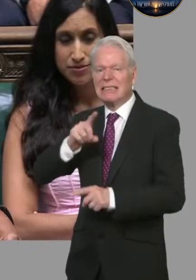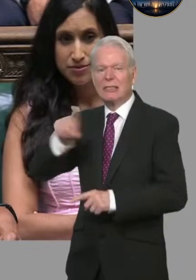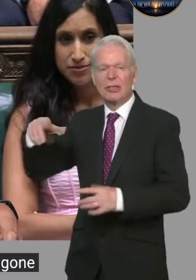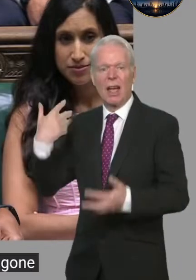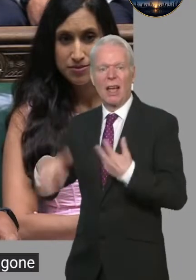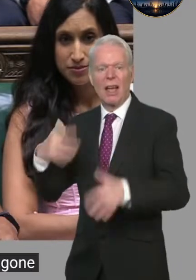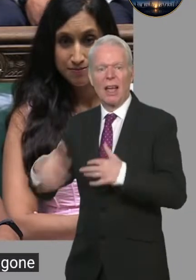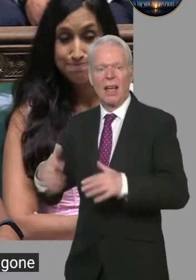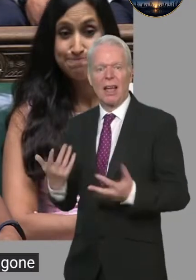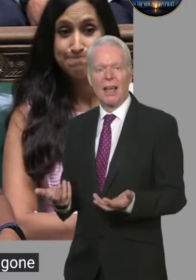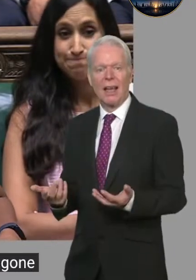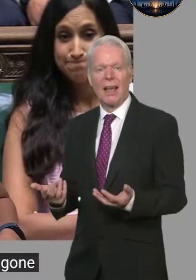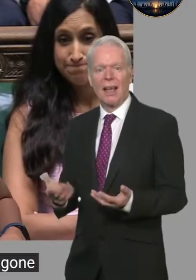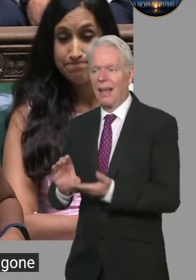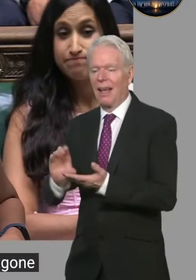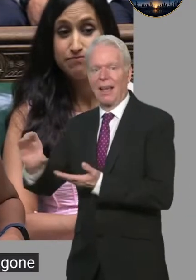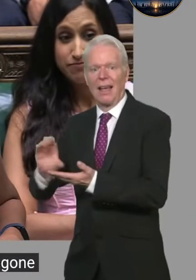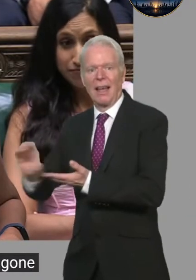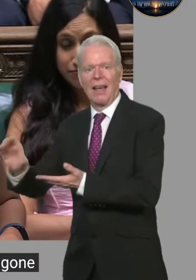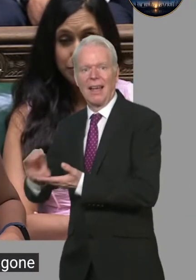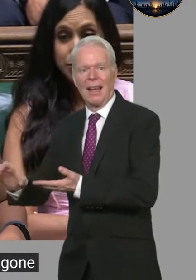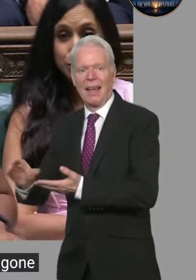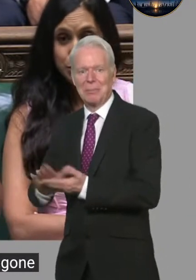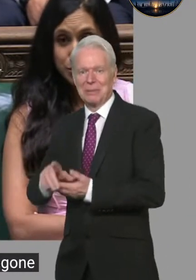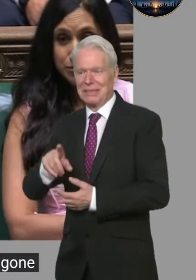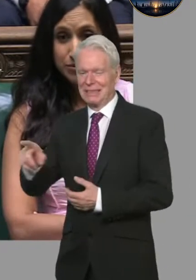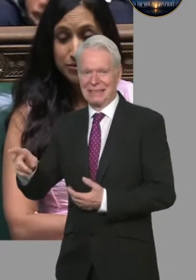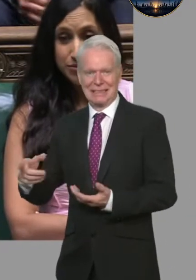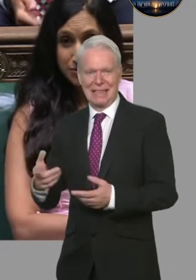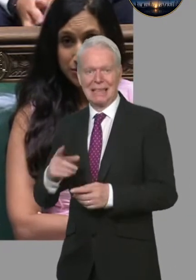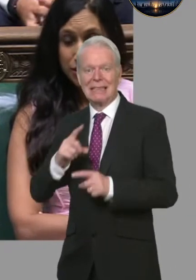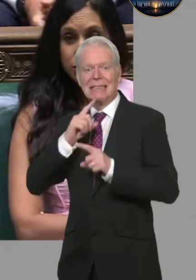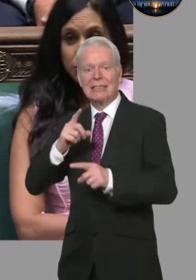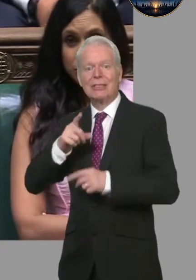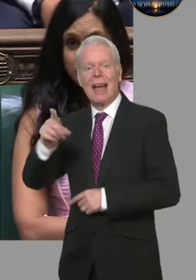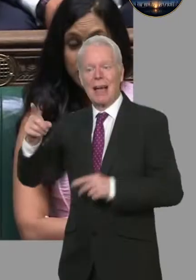warrior as Education Secretary was a disaster.